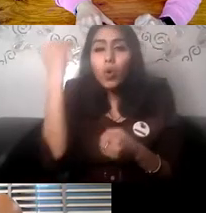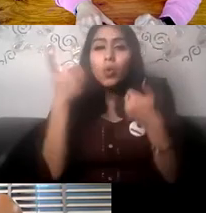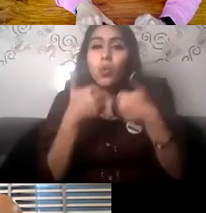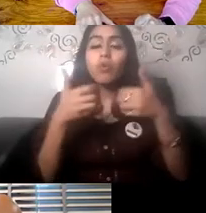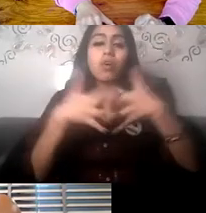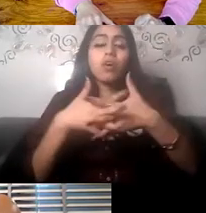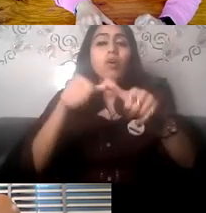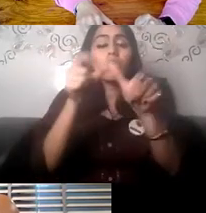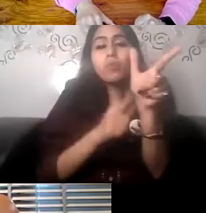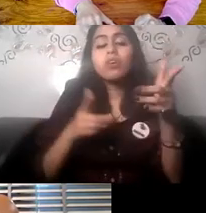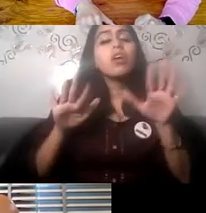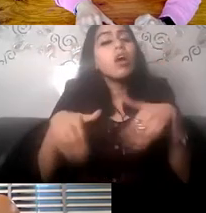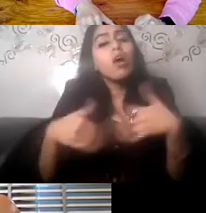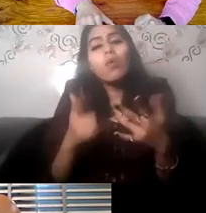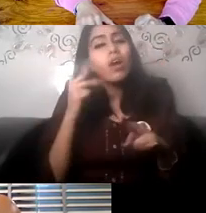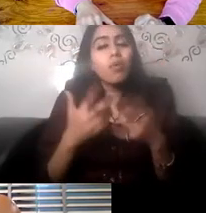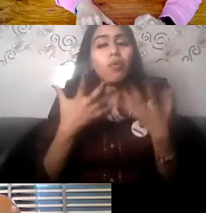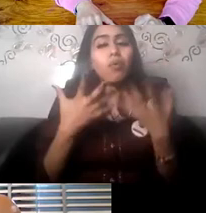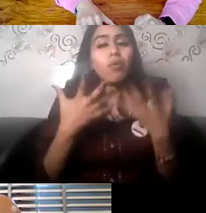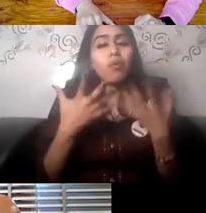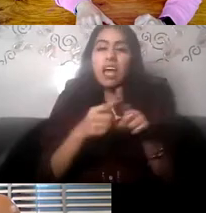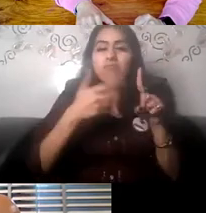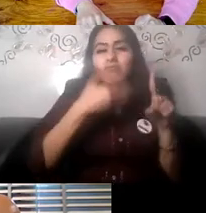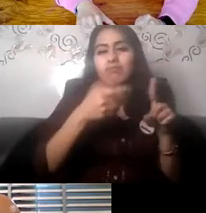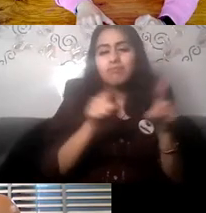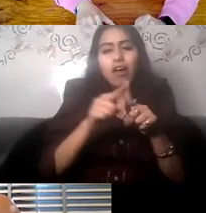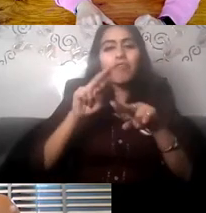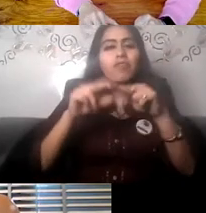and also getting some money for these trainings that we are?